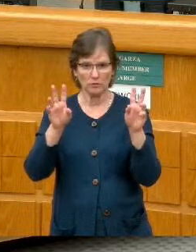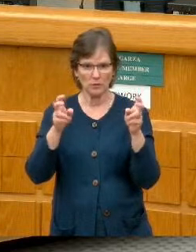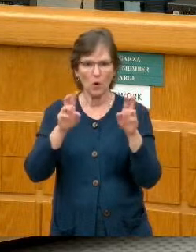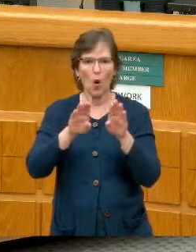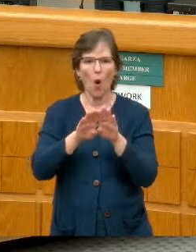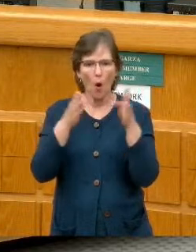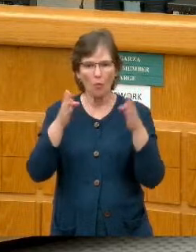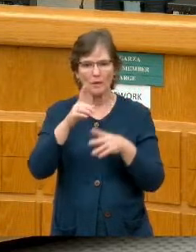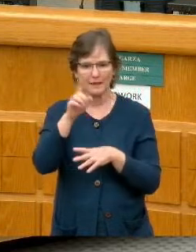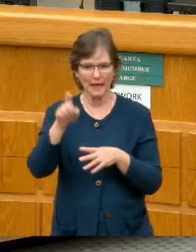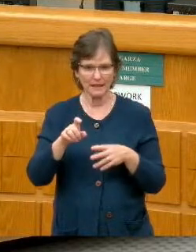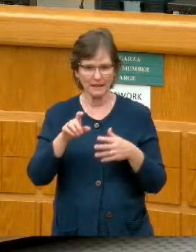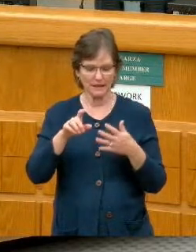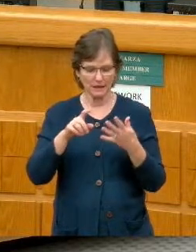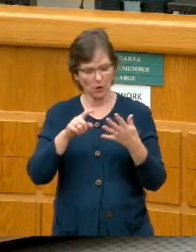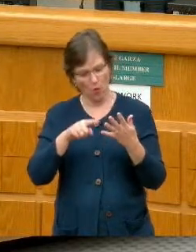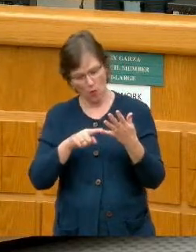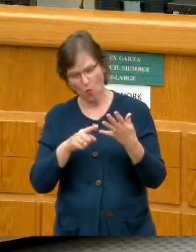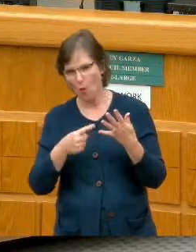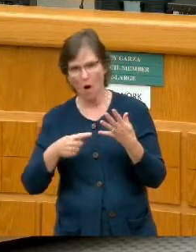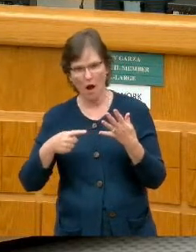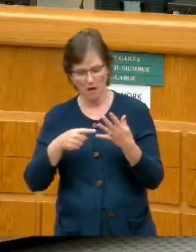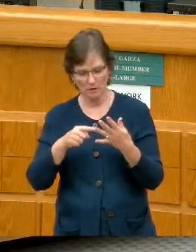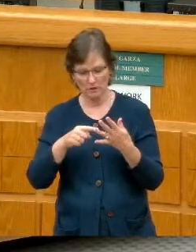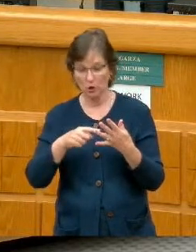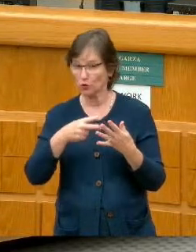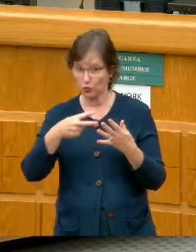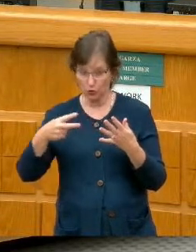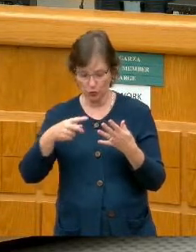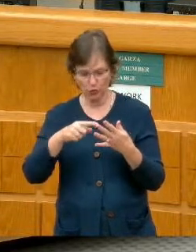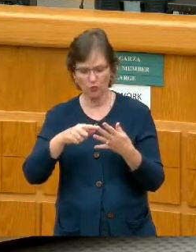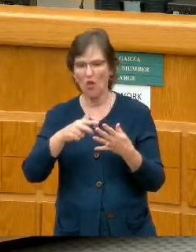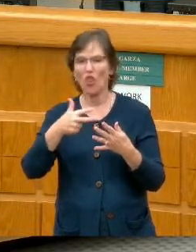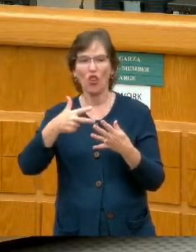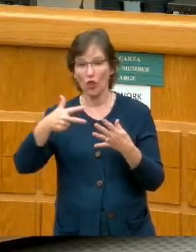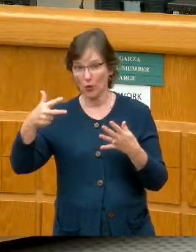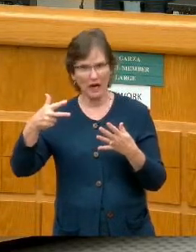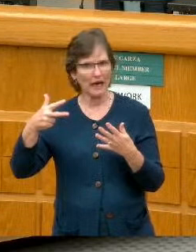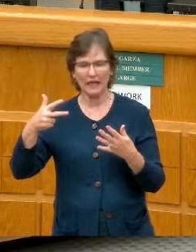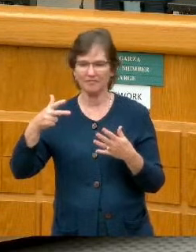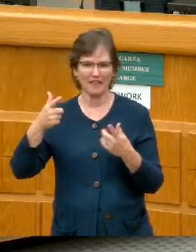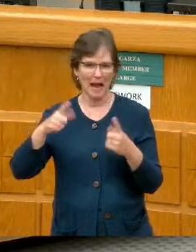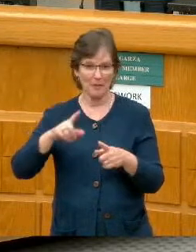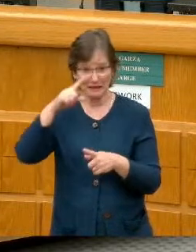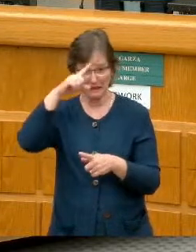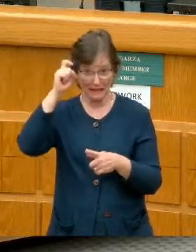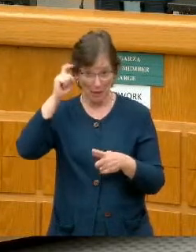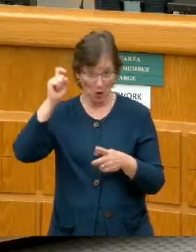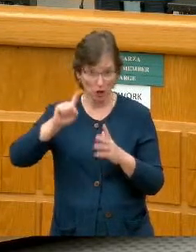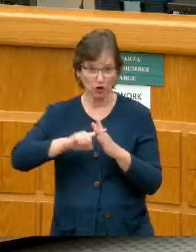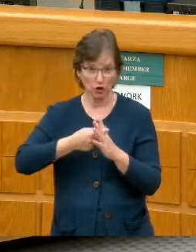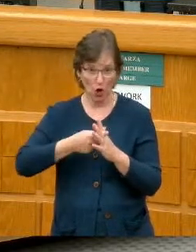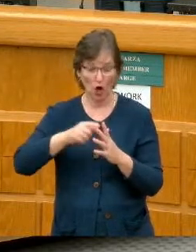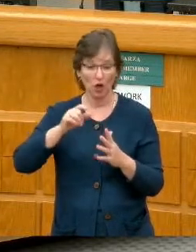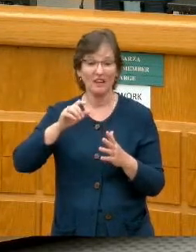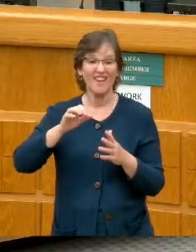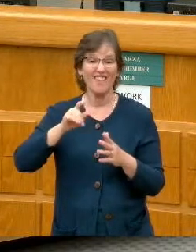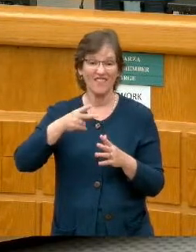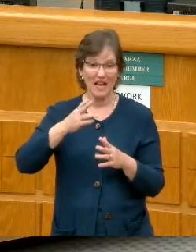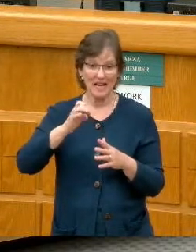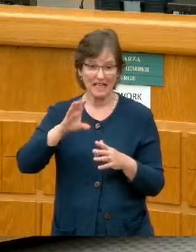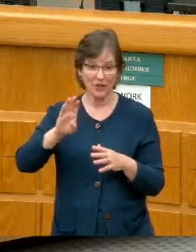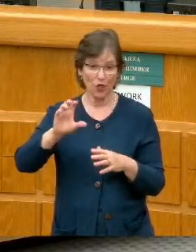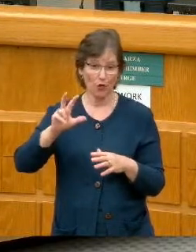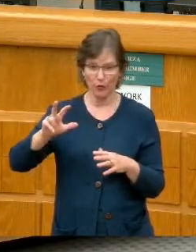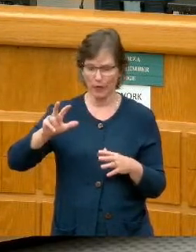2, and 3. Phase 3 was too much. That's where we had the outbreak triggered, was in the Open Texas Phase 3. The first time